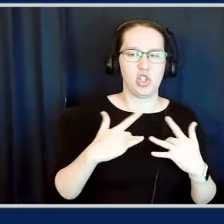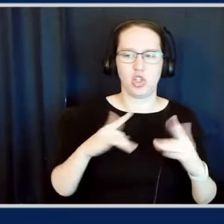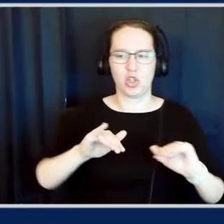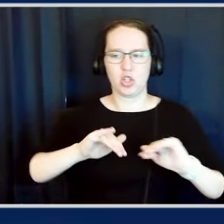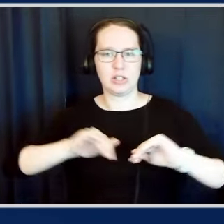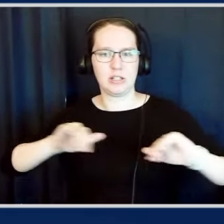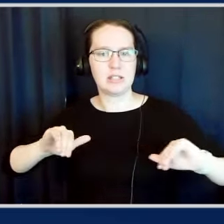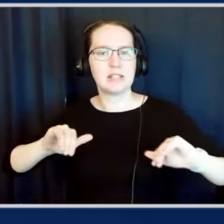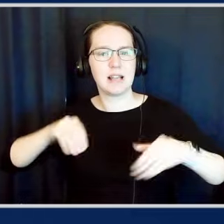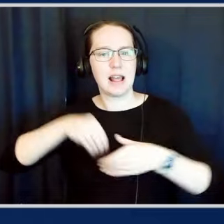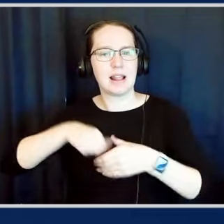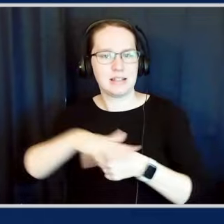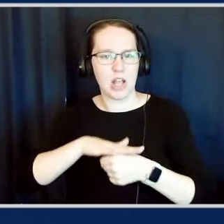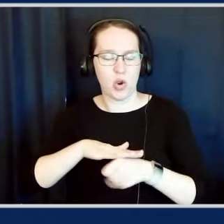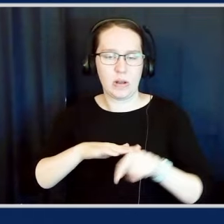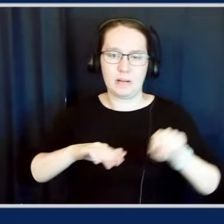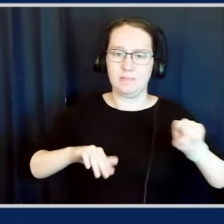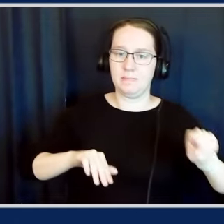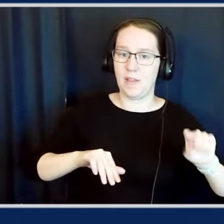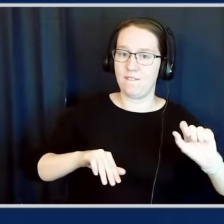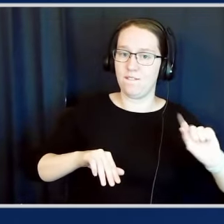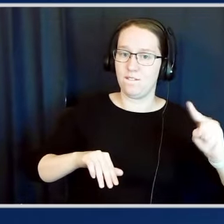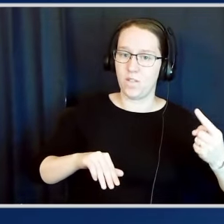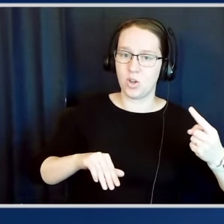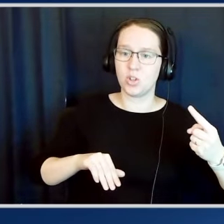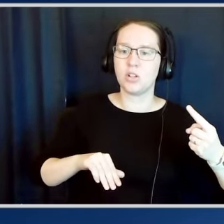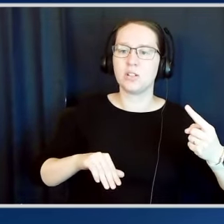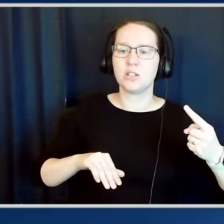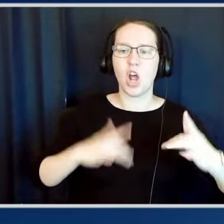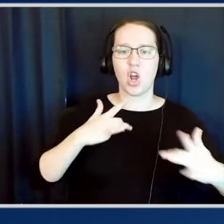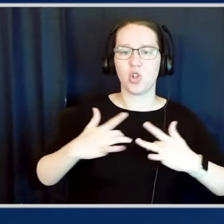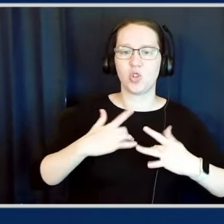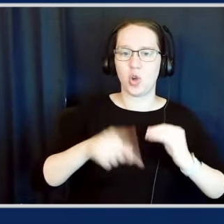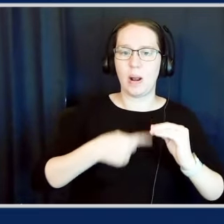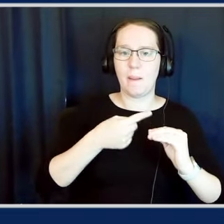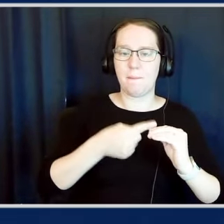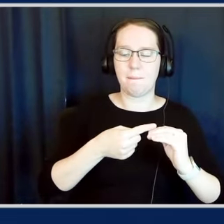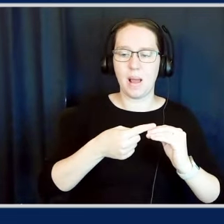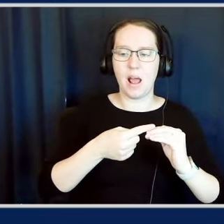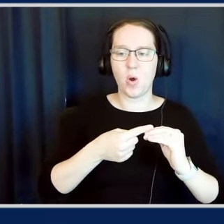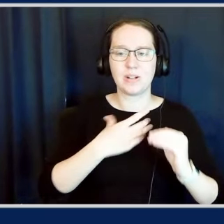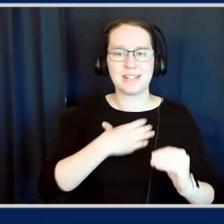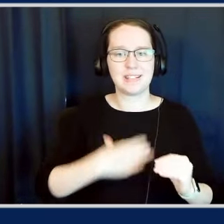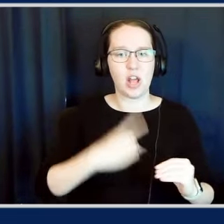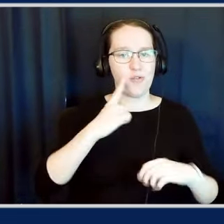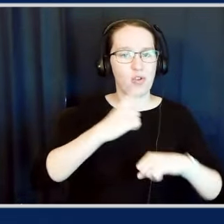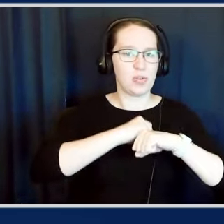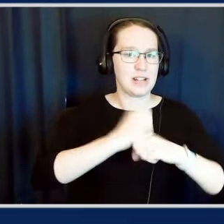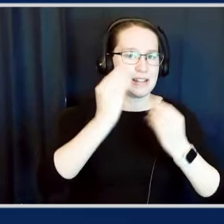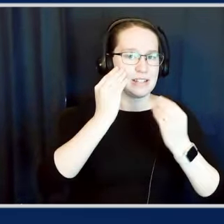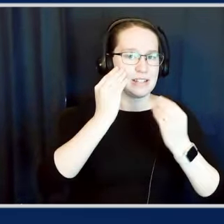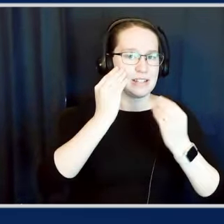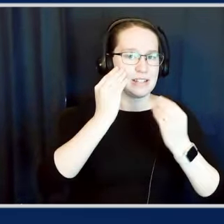on in this space, right? One of them is kind of concern about and desire for protection of data while it's in use from